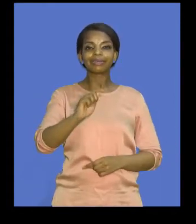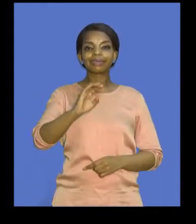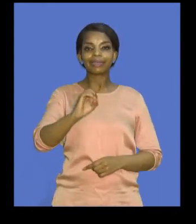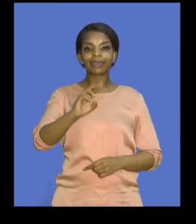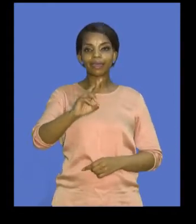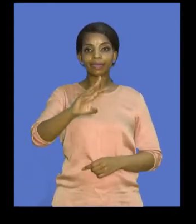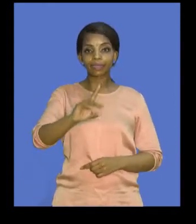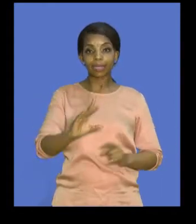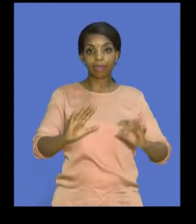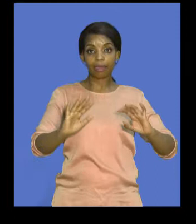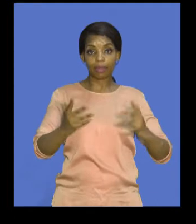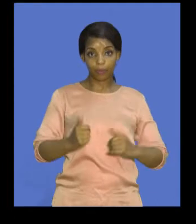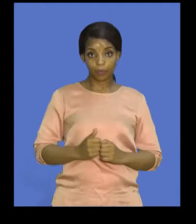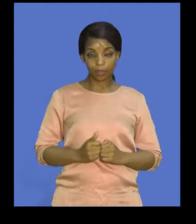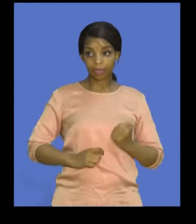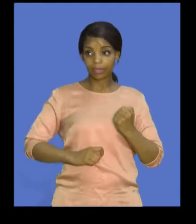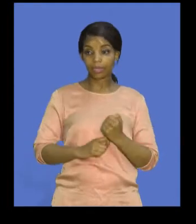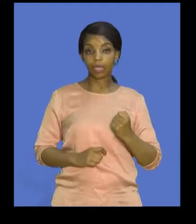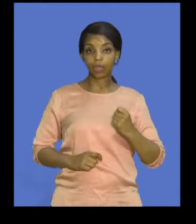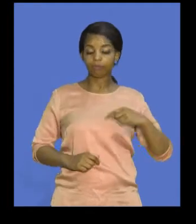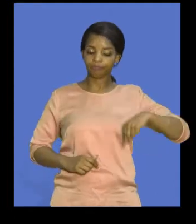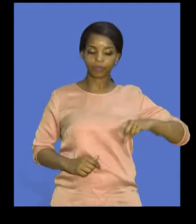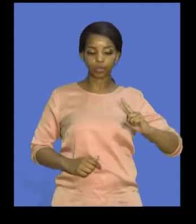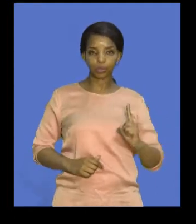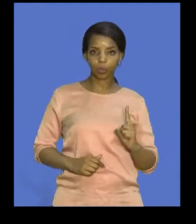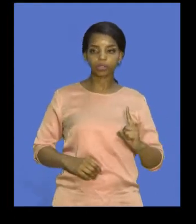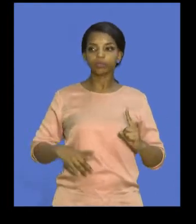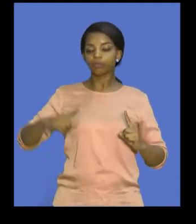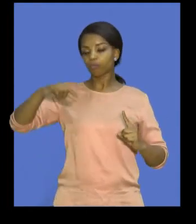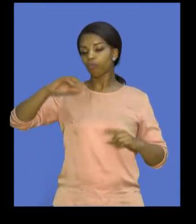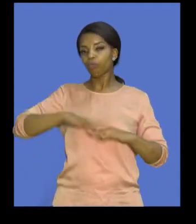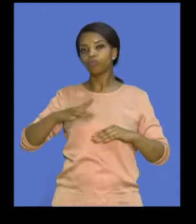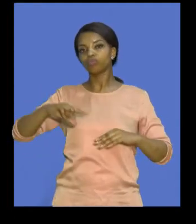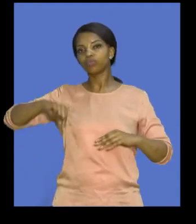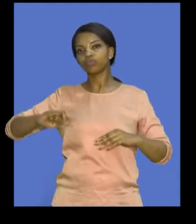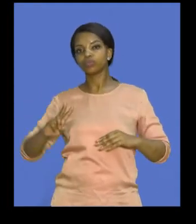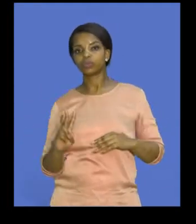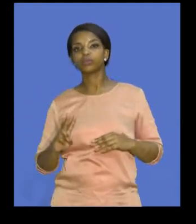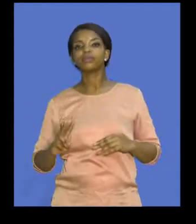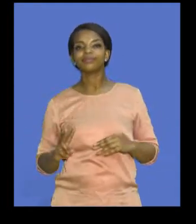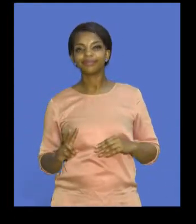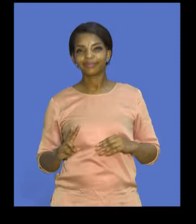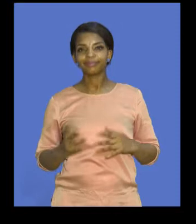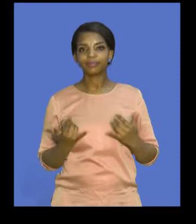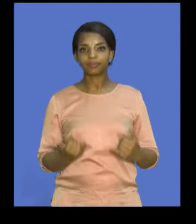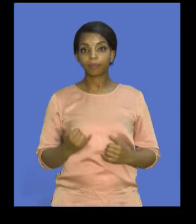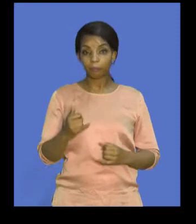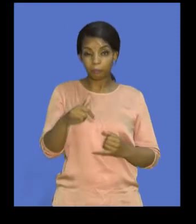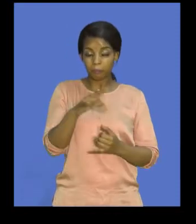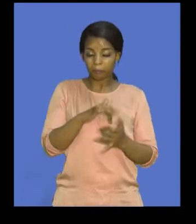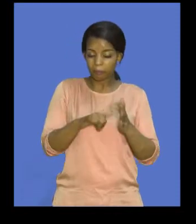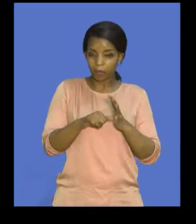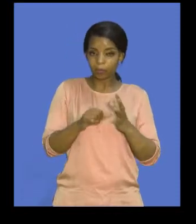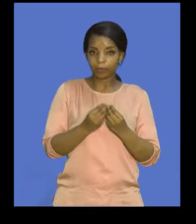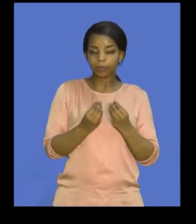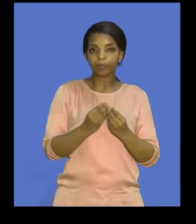on charge 2. So the main thing about forces as vectors is that a force is always exerted by